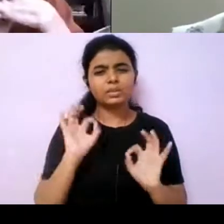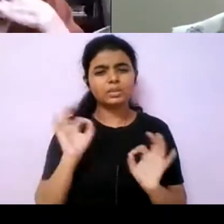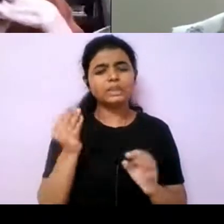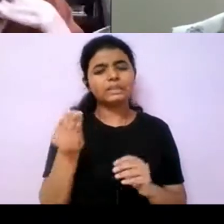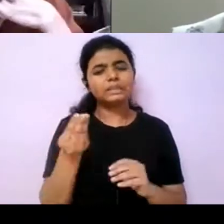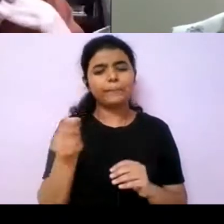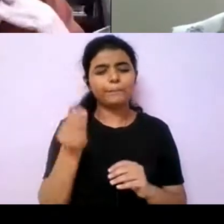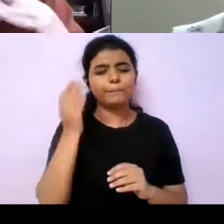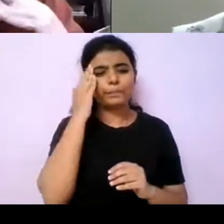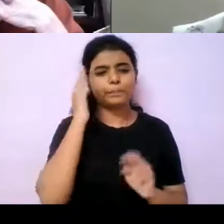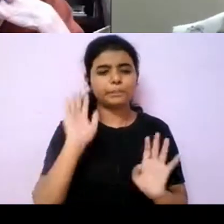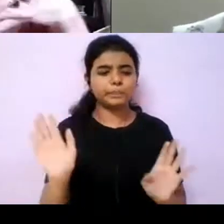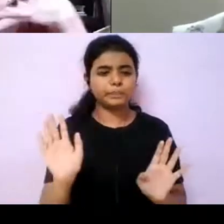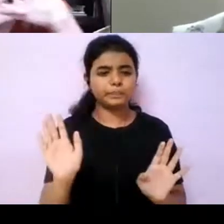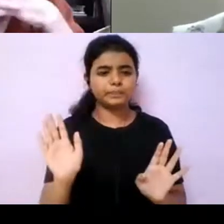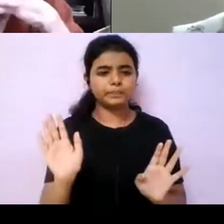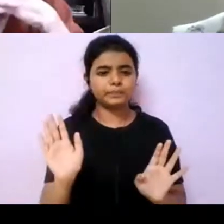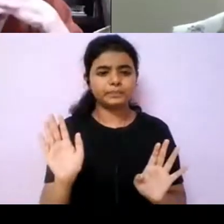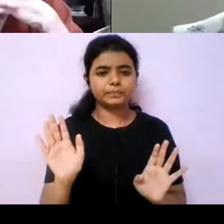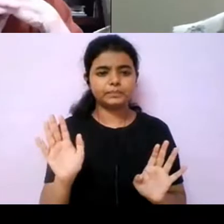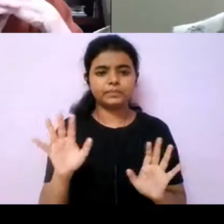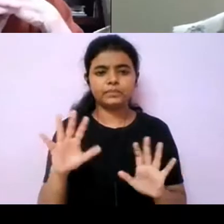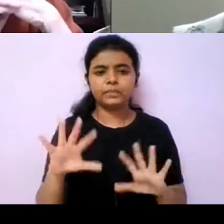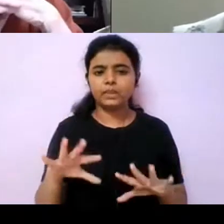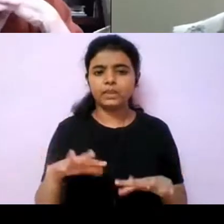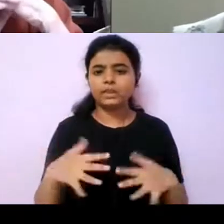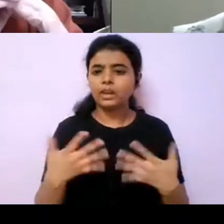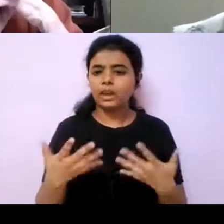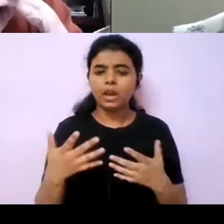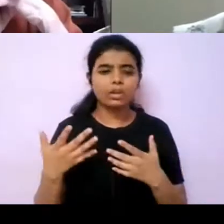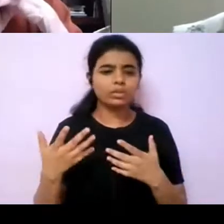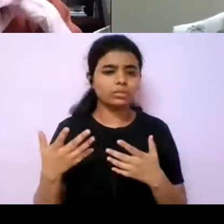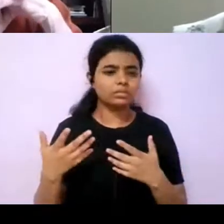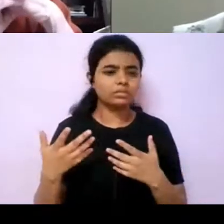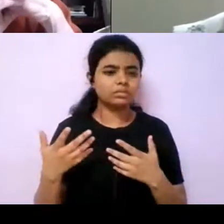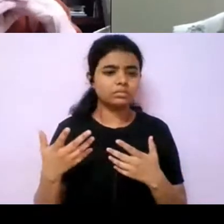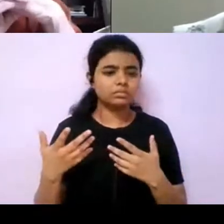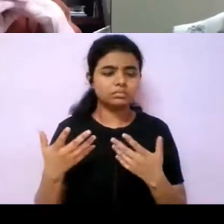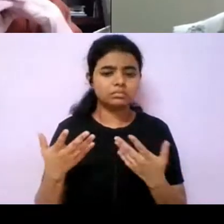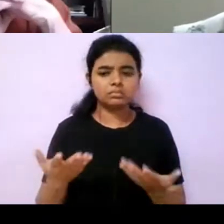disabilities, how they can develop, what they can do. And I think